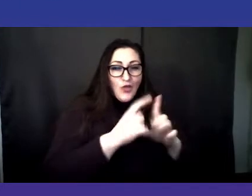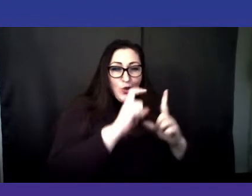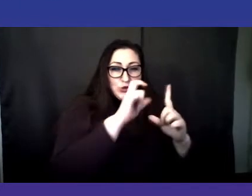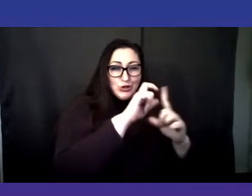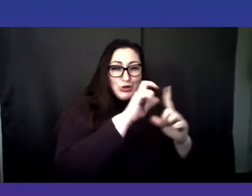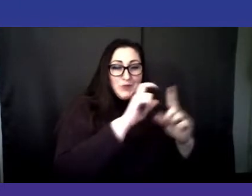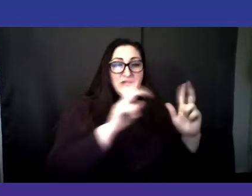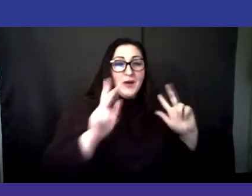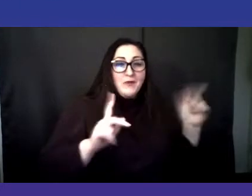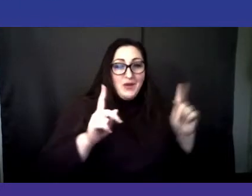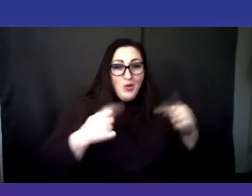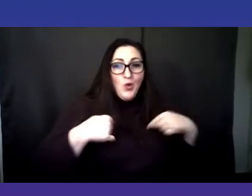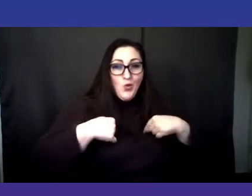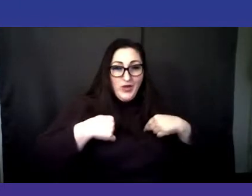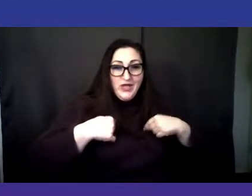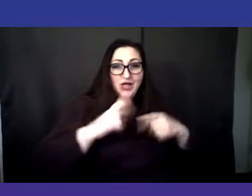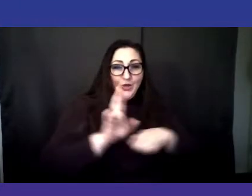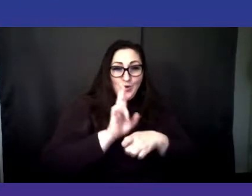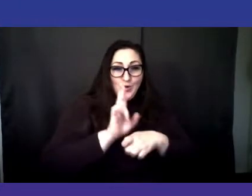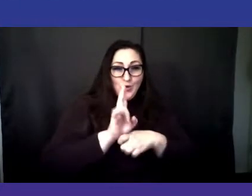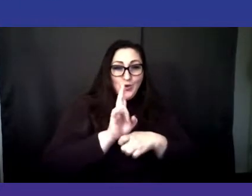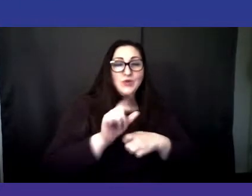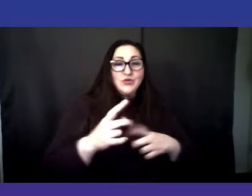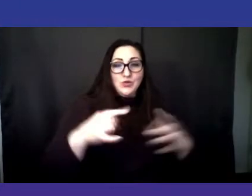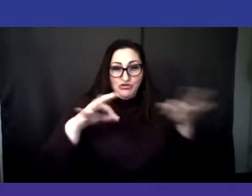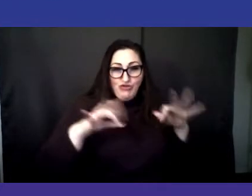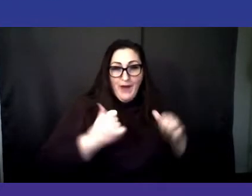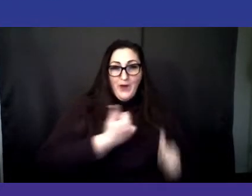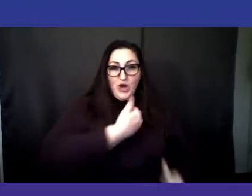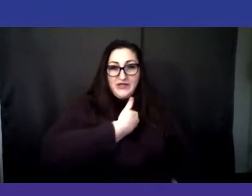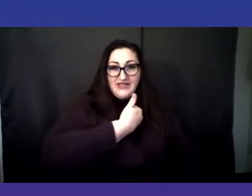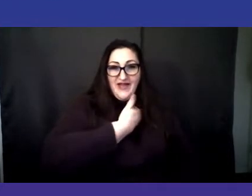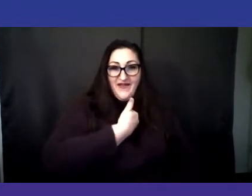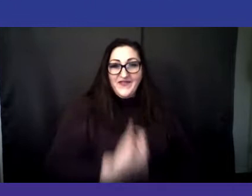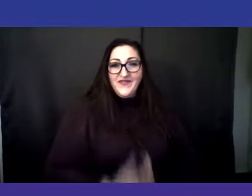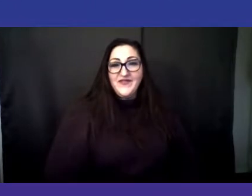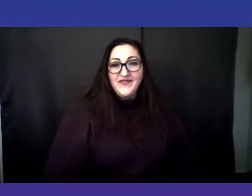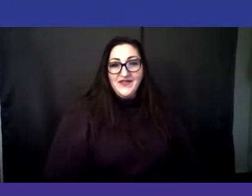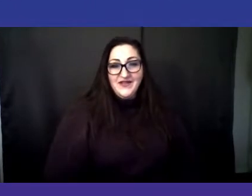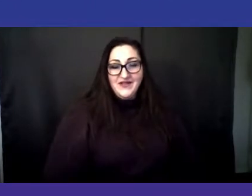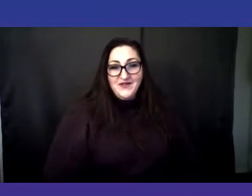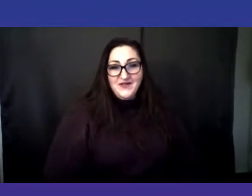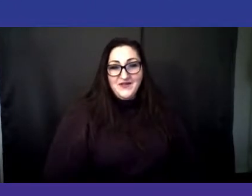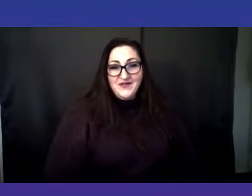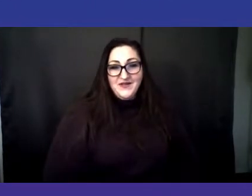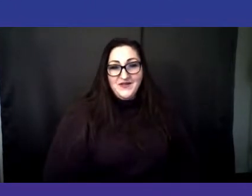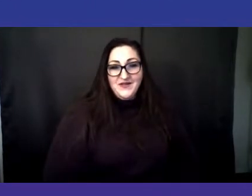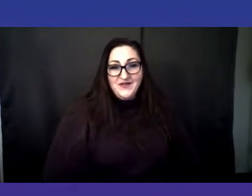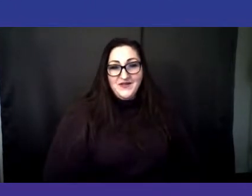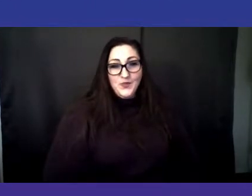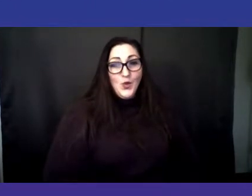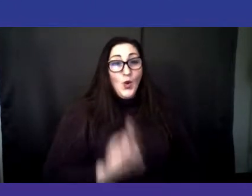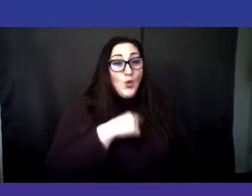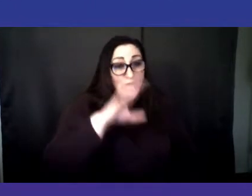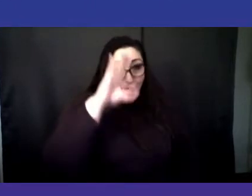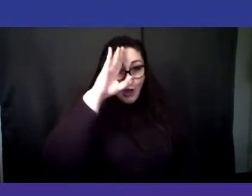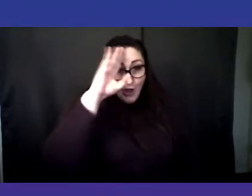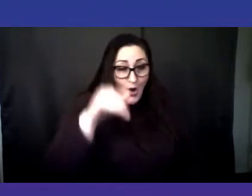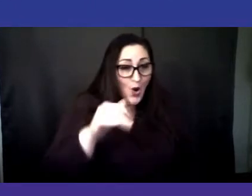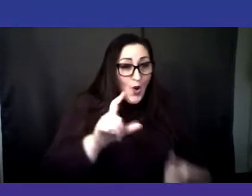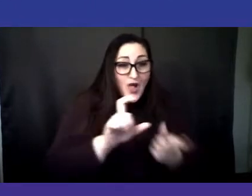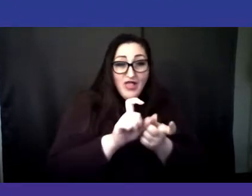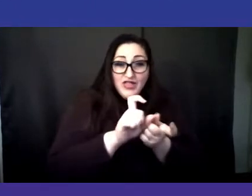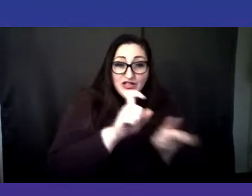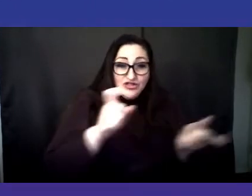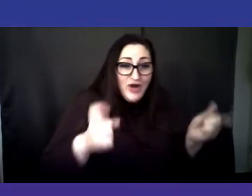ourselves, we know that transformation, apocalypse